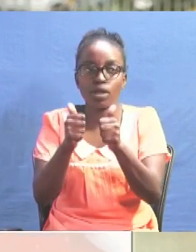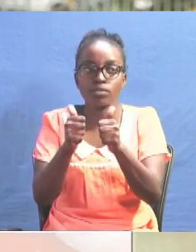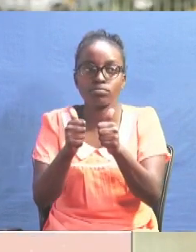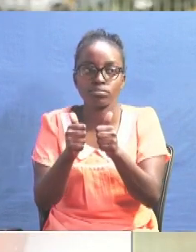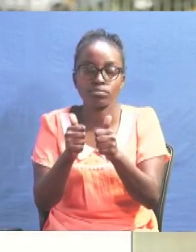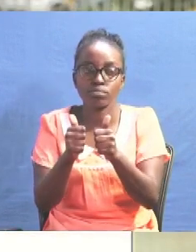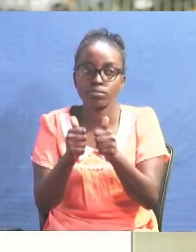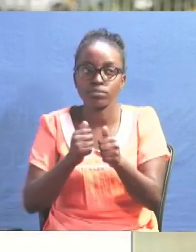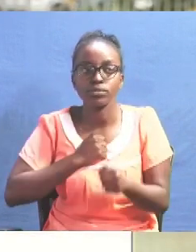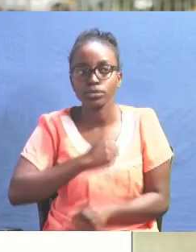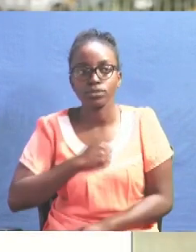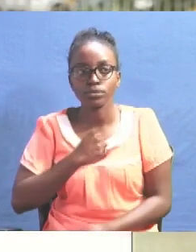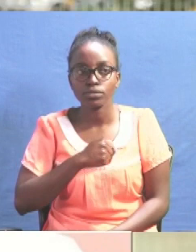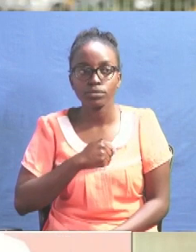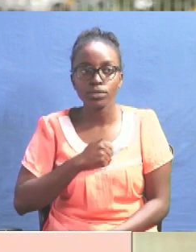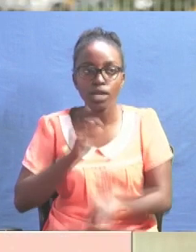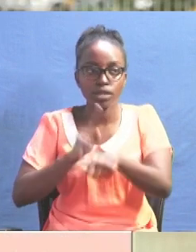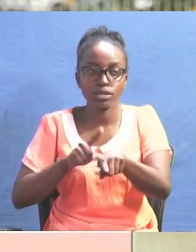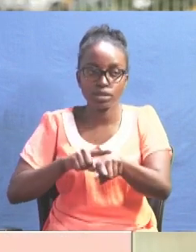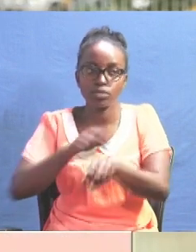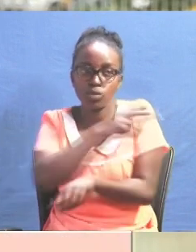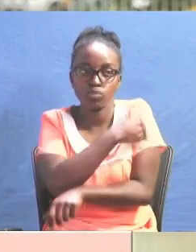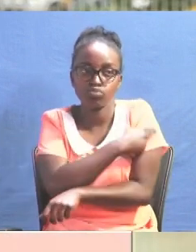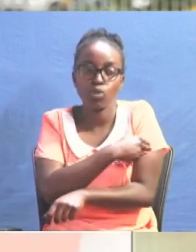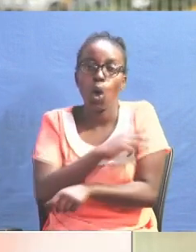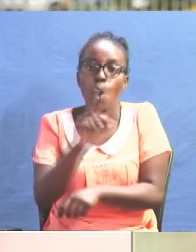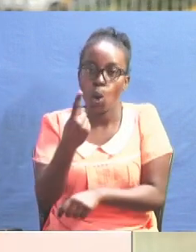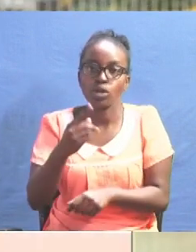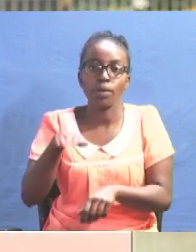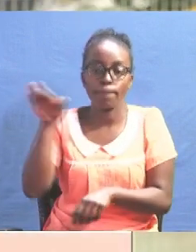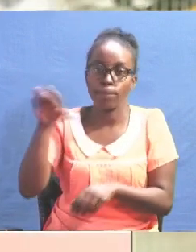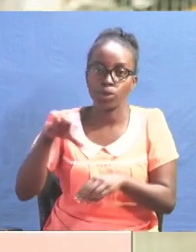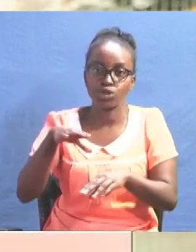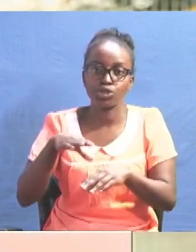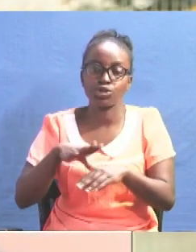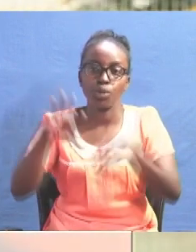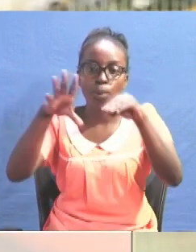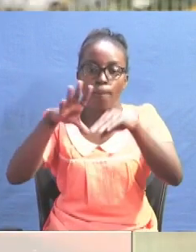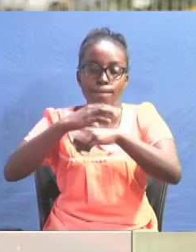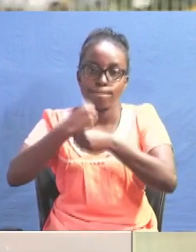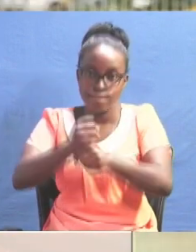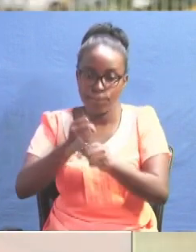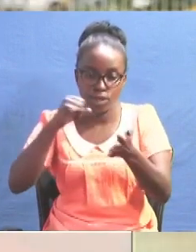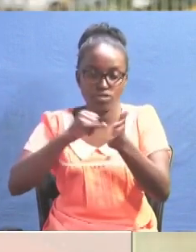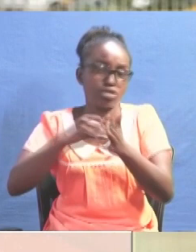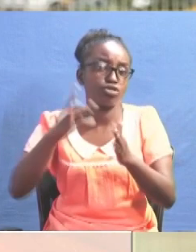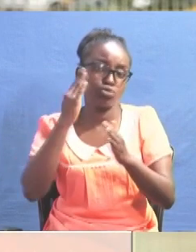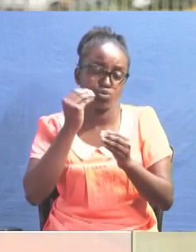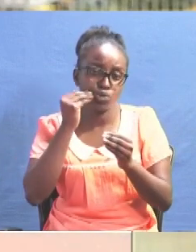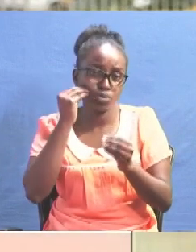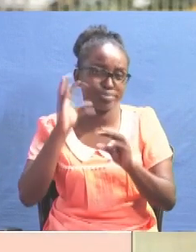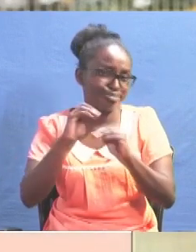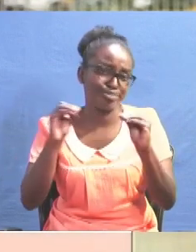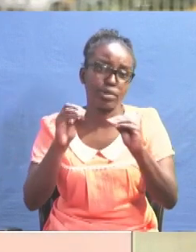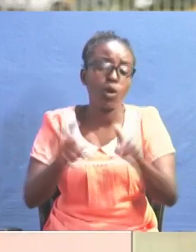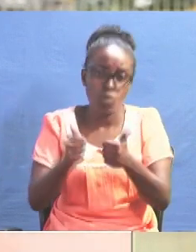unfortunately, the discovery made in the morning is that he didn't make it to his house. What was discovered was his bag, which he